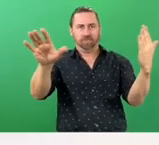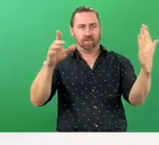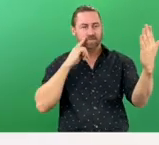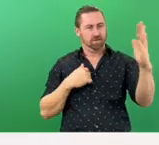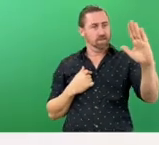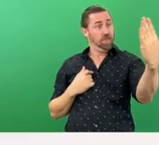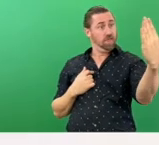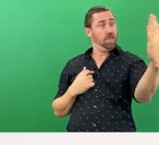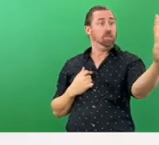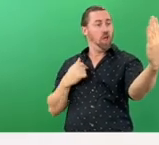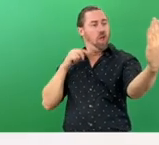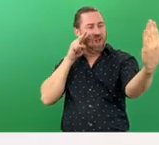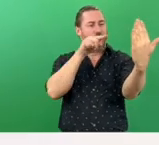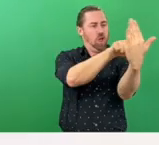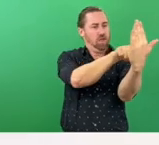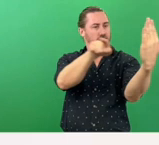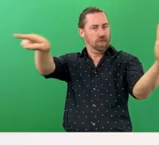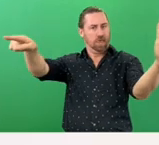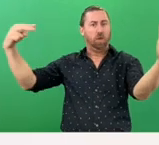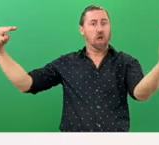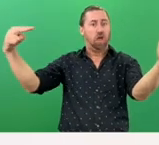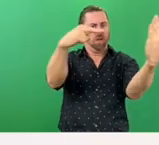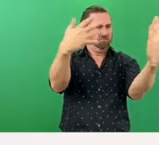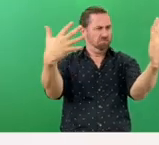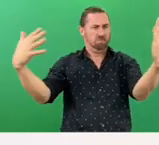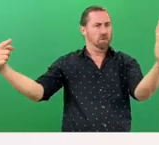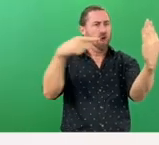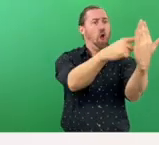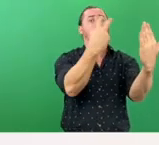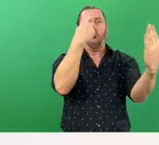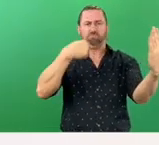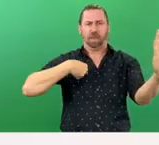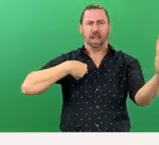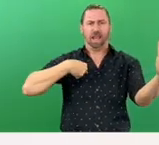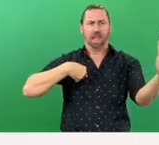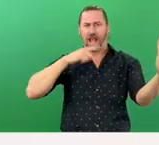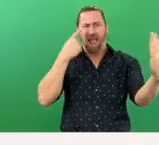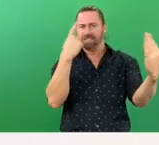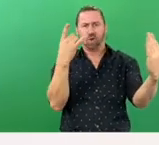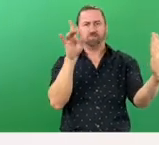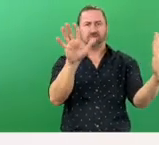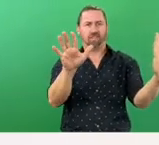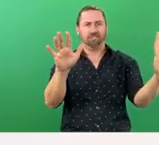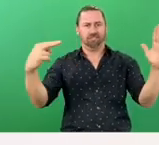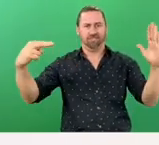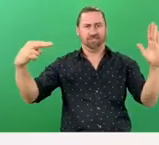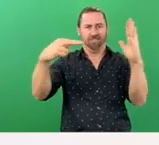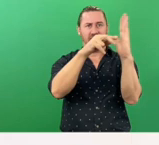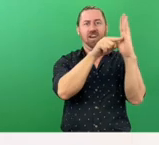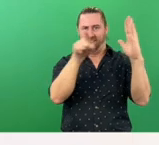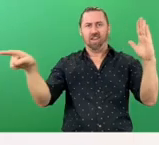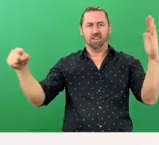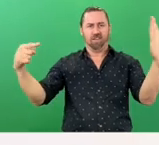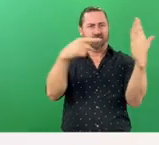tilted so you could see her reflection and she were looking into the mirror, of course, what she would be able to see is you looking at her in the mirror. So all of these